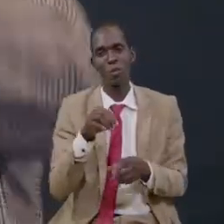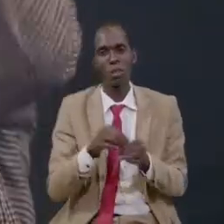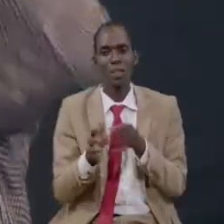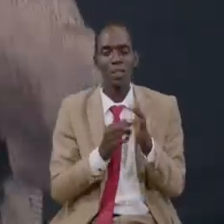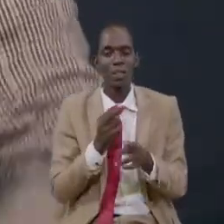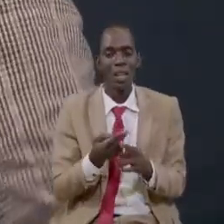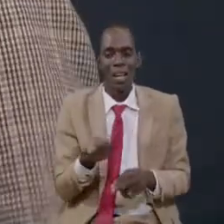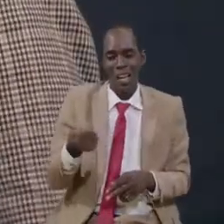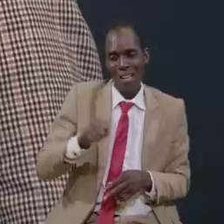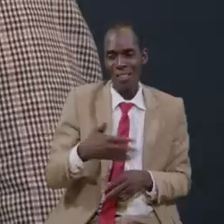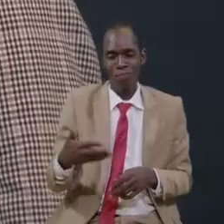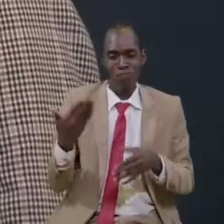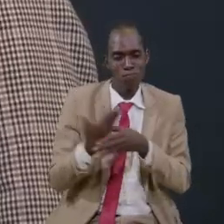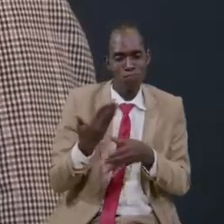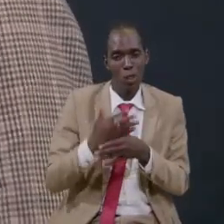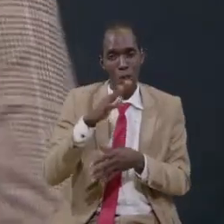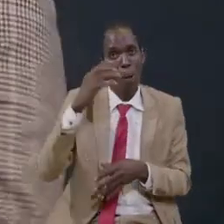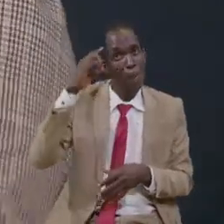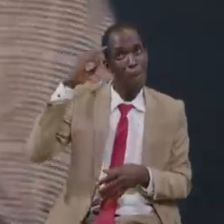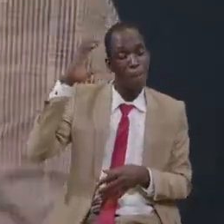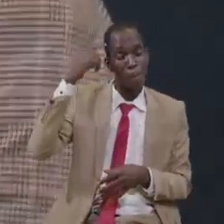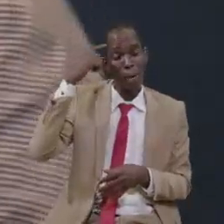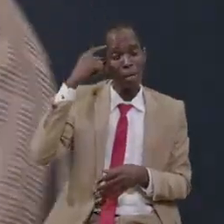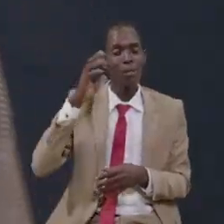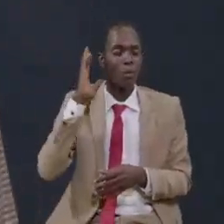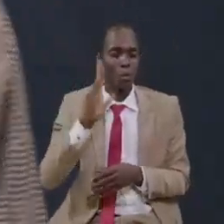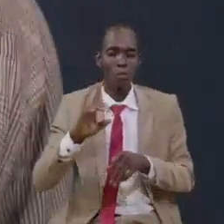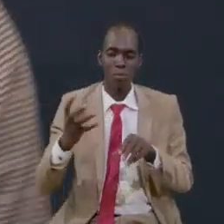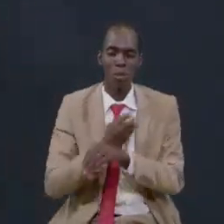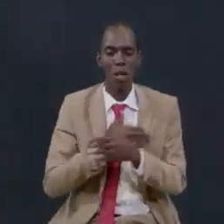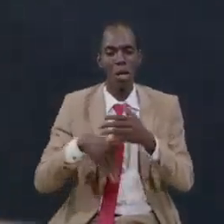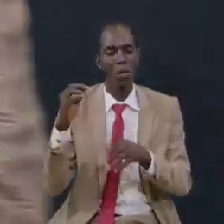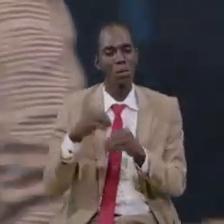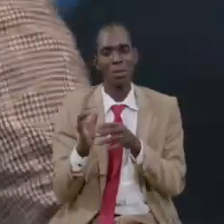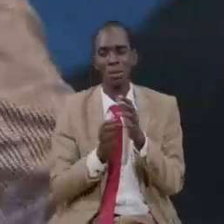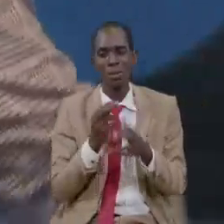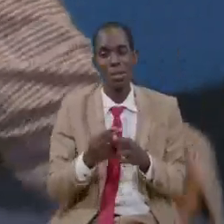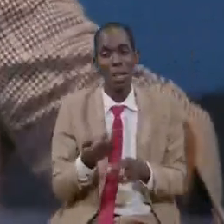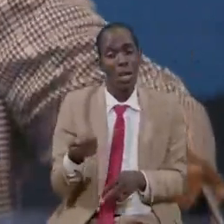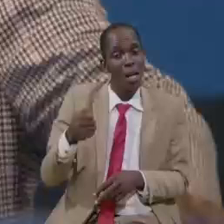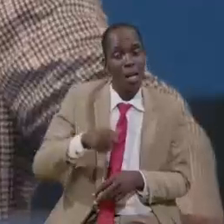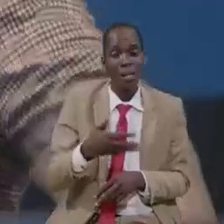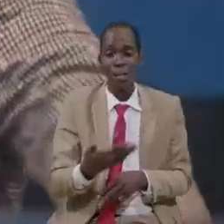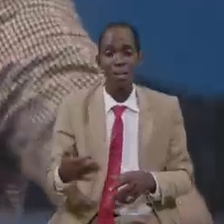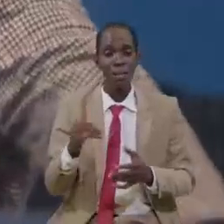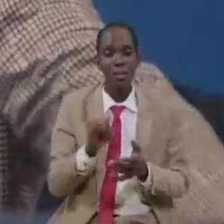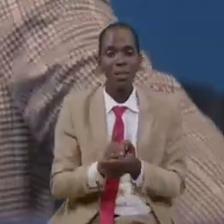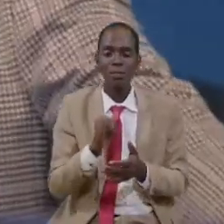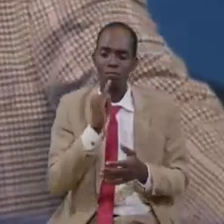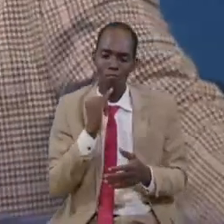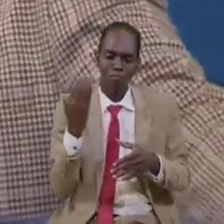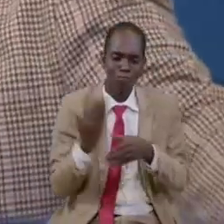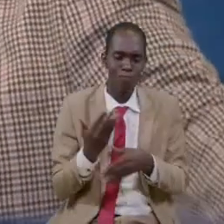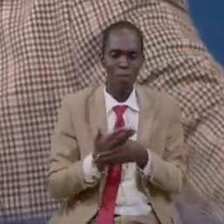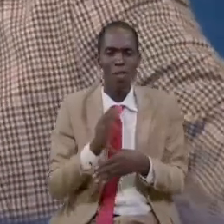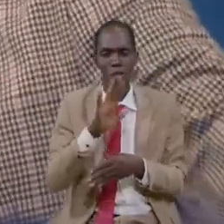tonight is gone in Jesus' name. Anything tormenting any part of your body tonight,